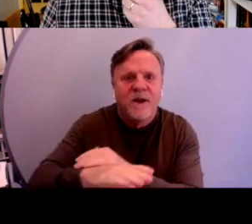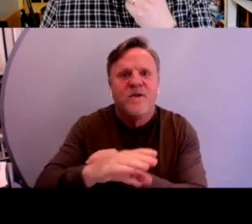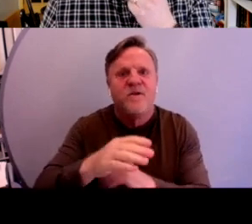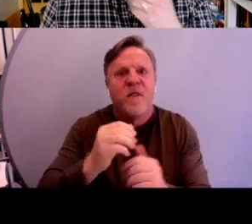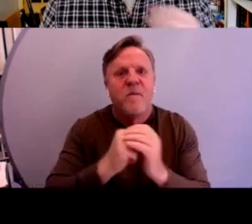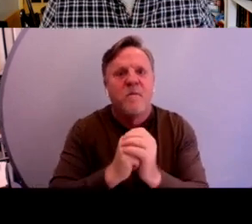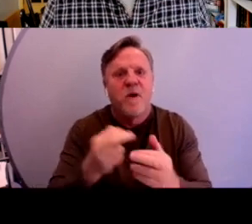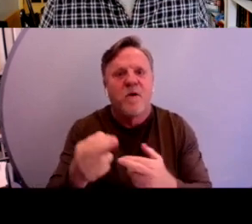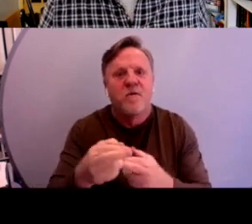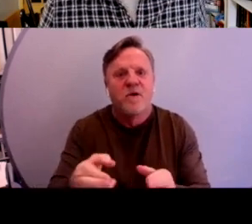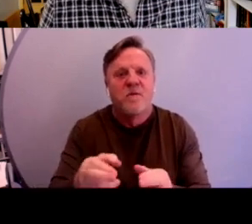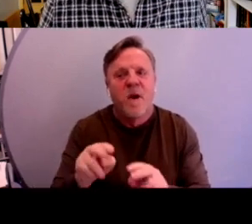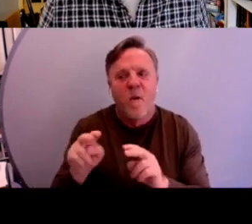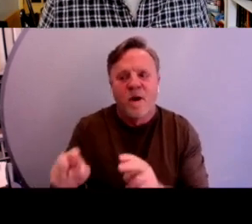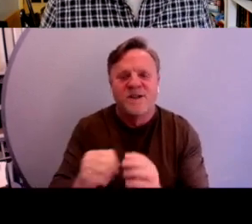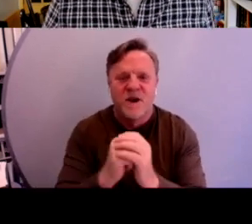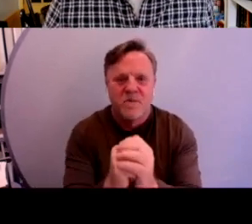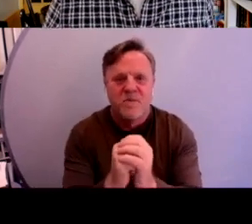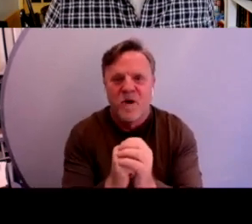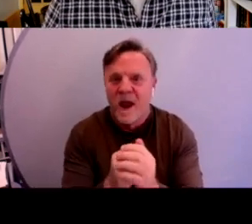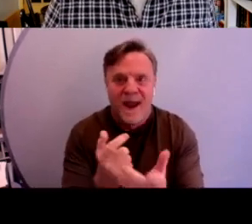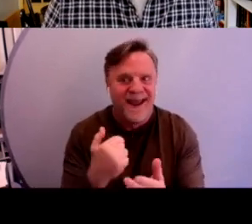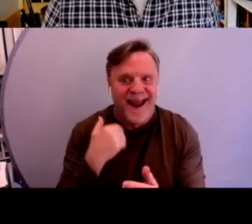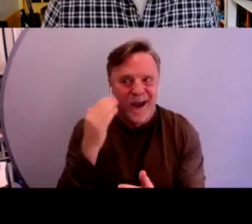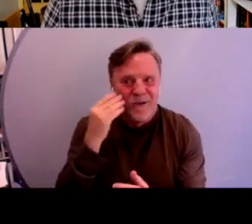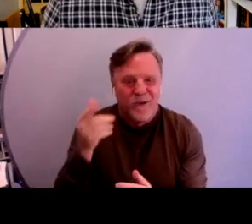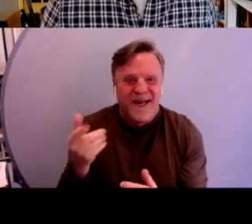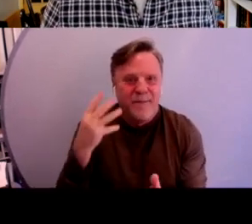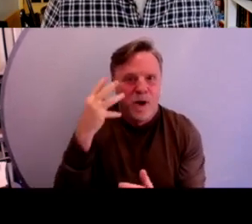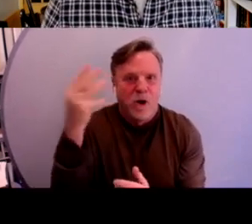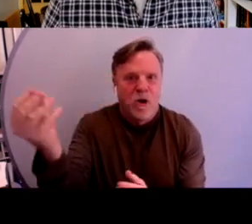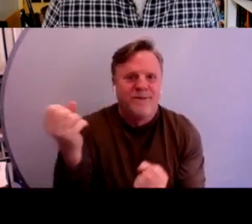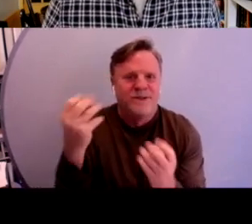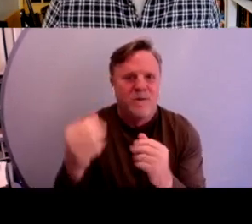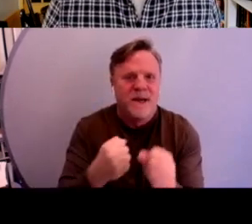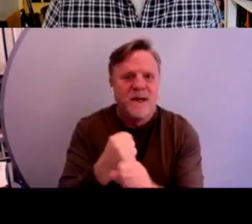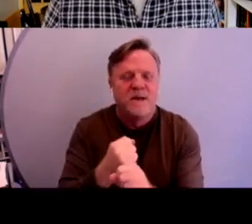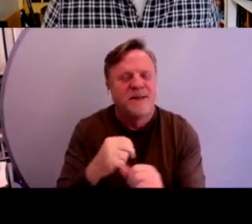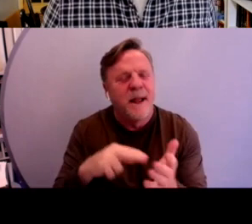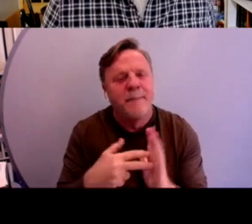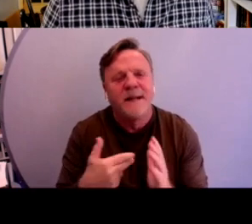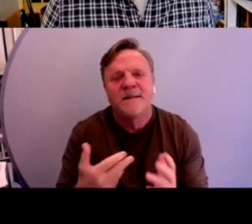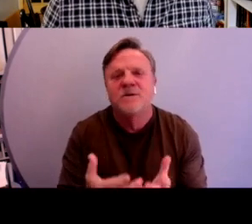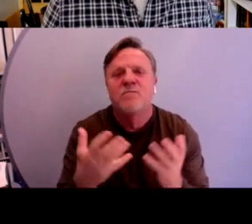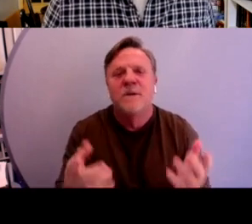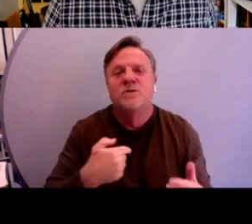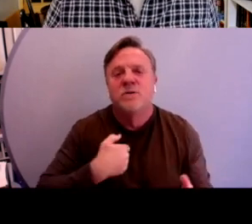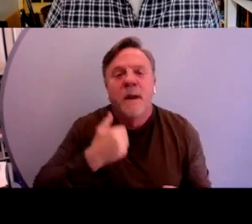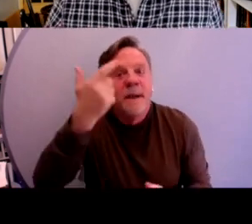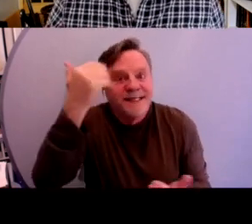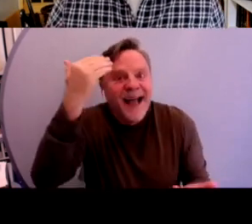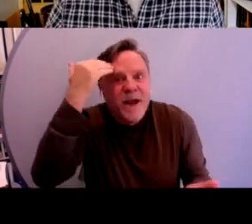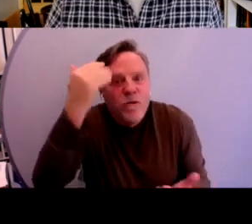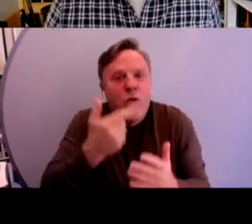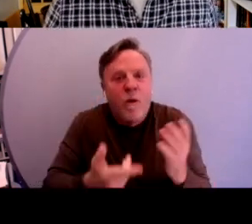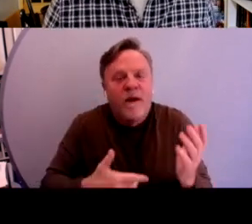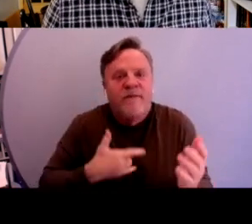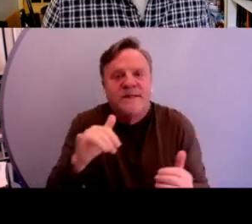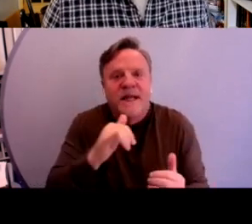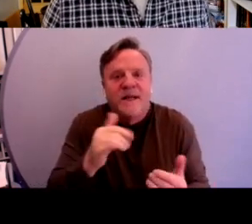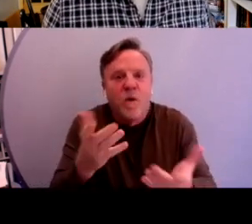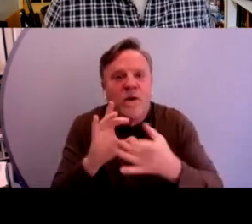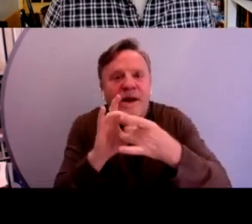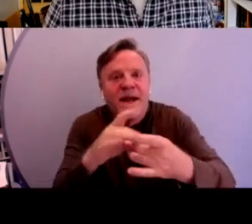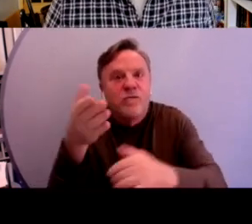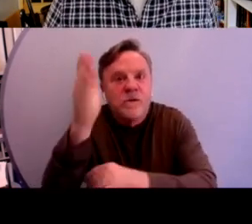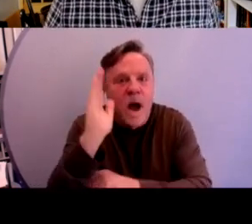and watching him pray after knowing he'd been away for so many years was so meaningful to me, because I know what it is to want to connect with God or the divine,